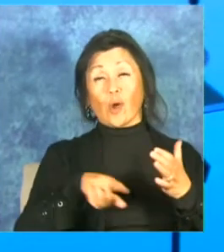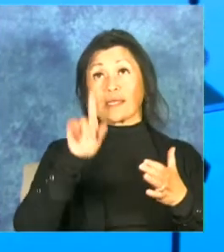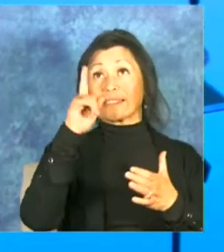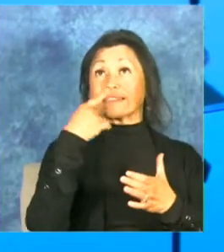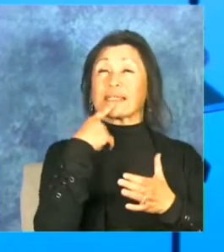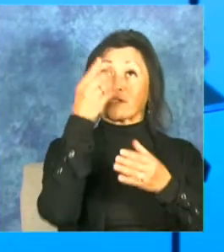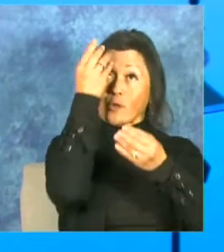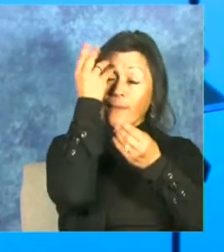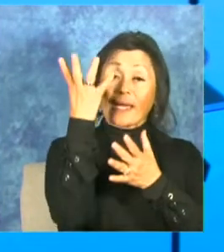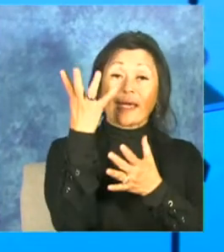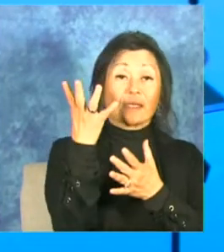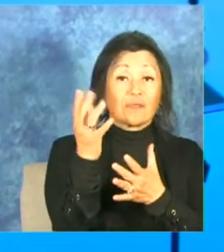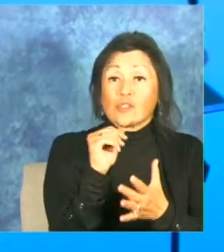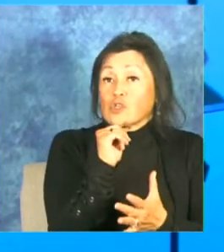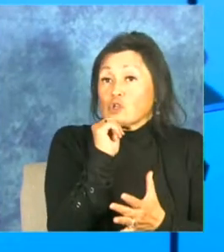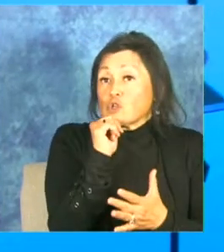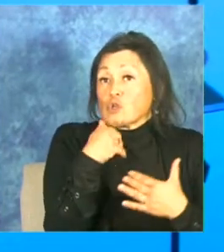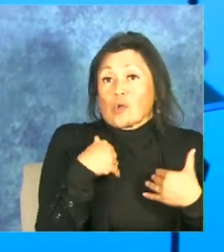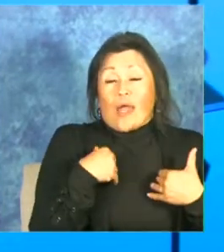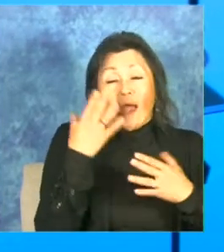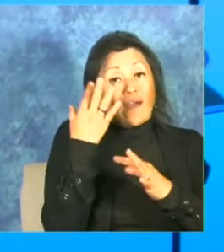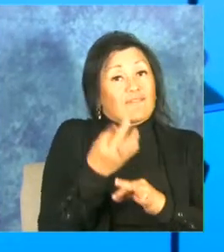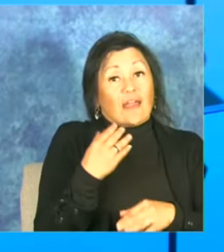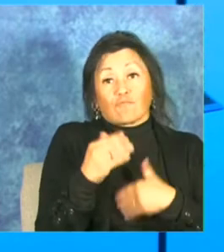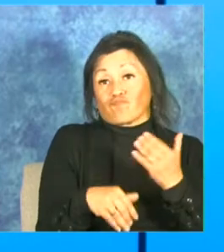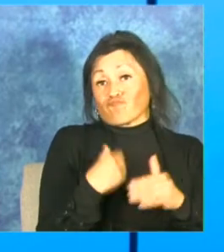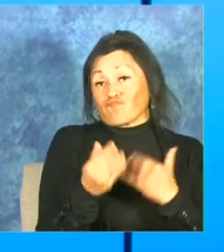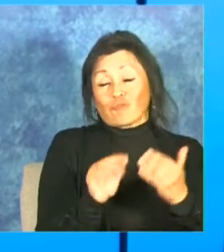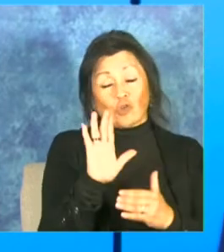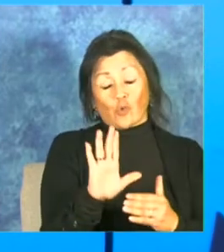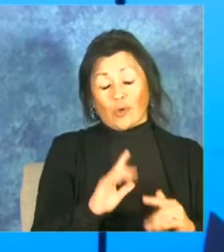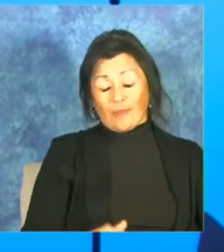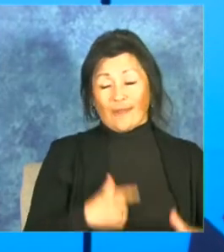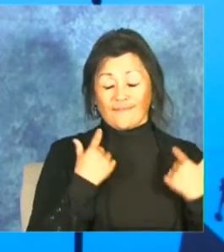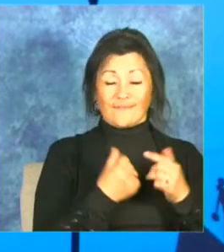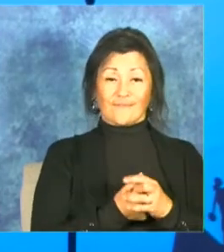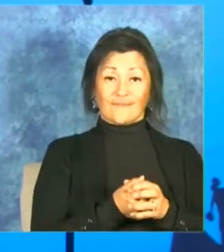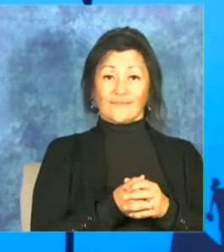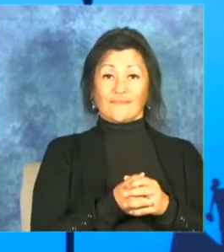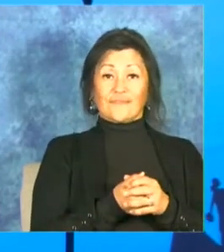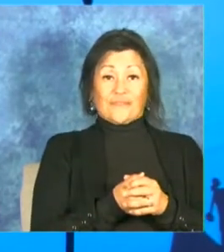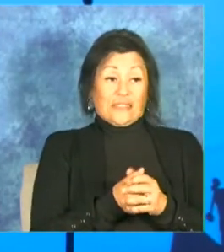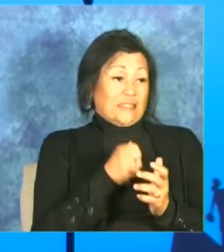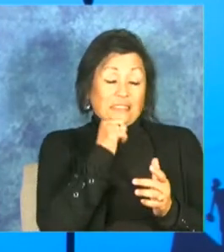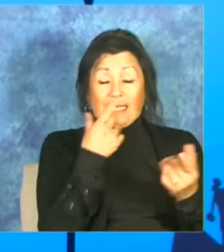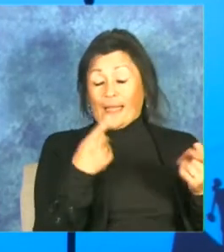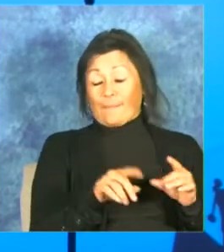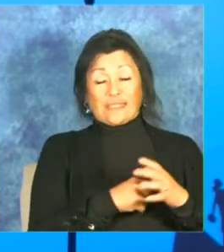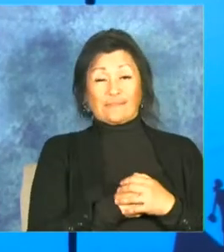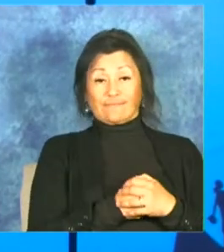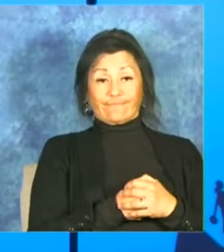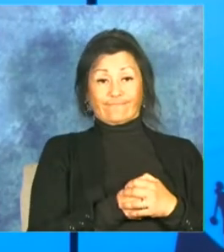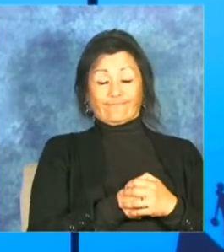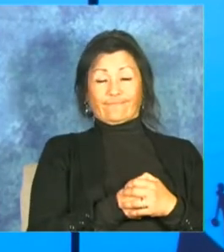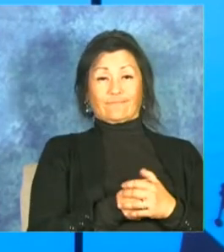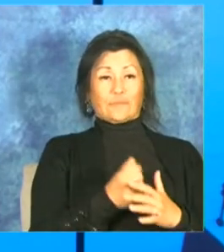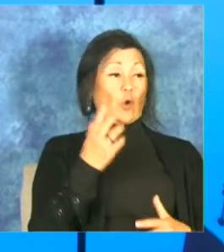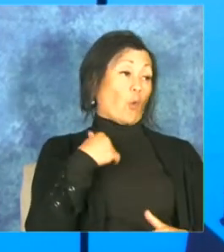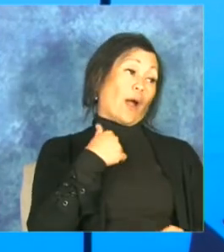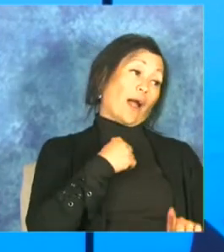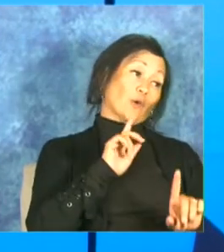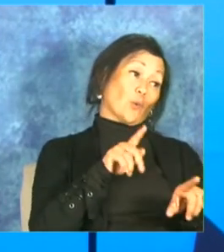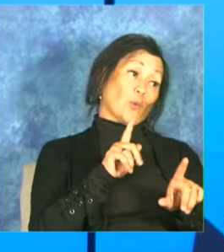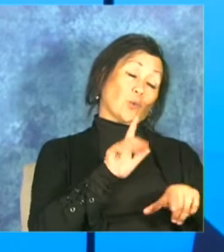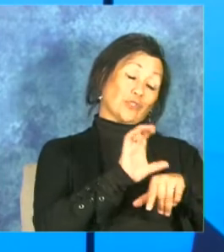says, you don't have faith working in your life. It doesn't happen. Well, I go to